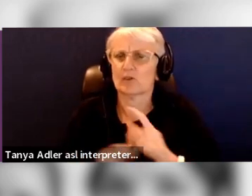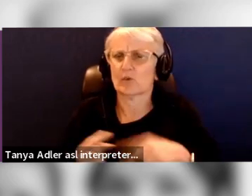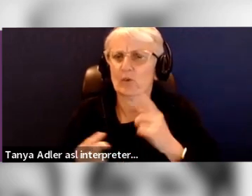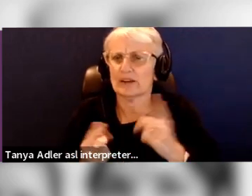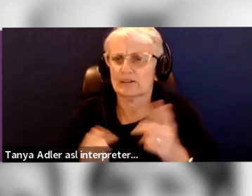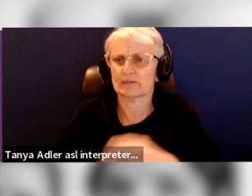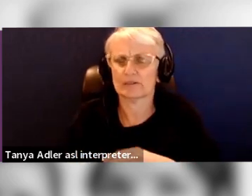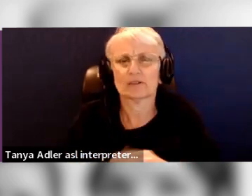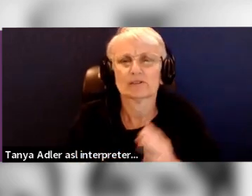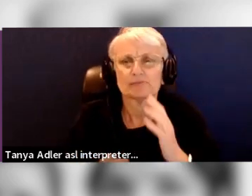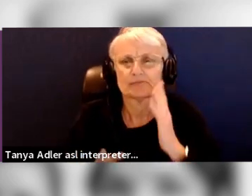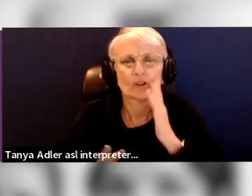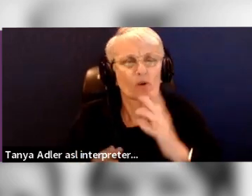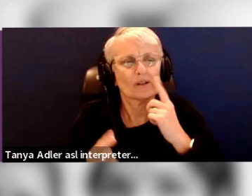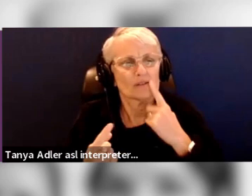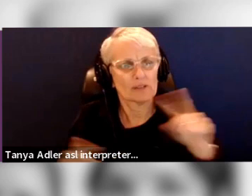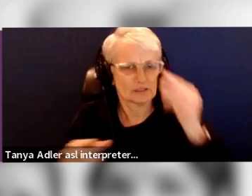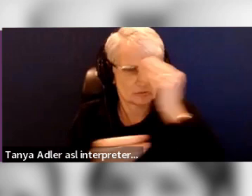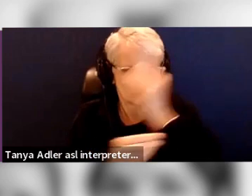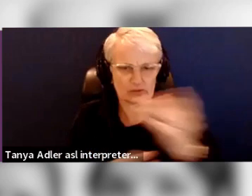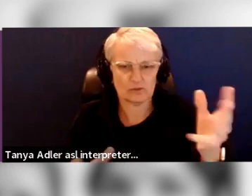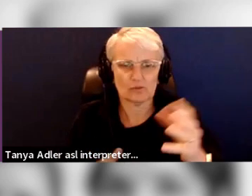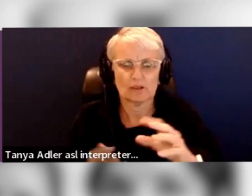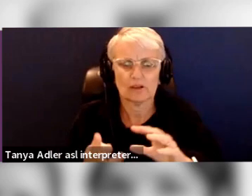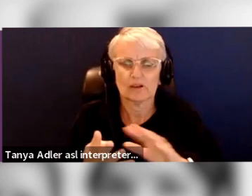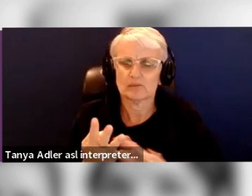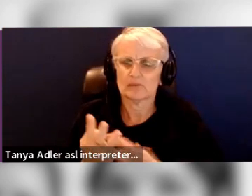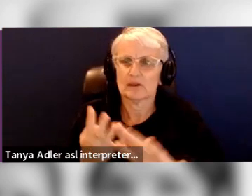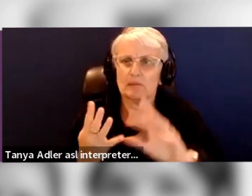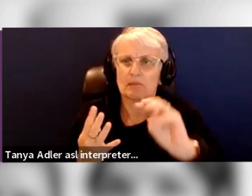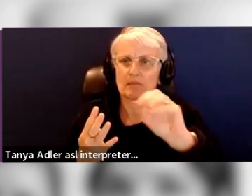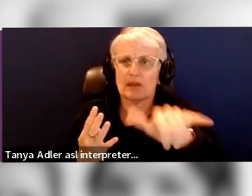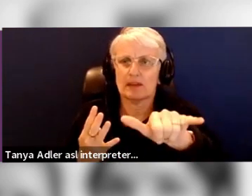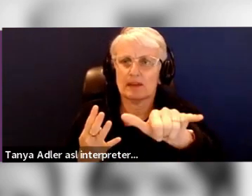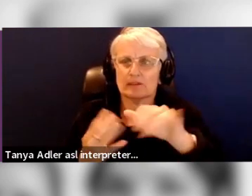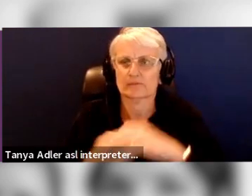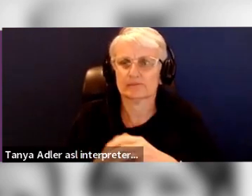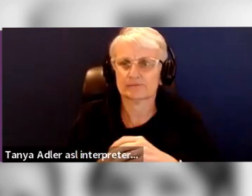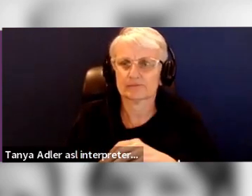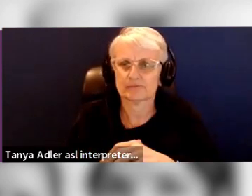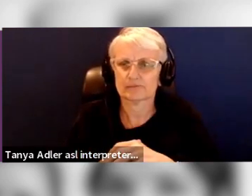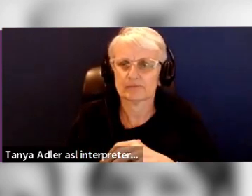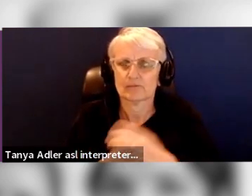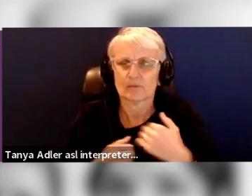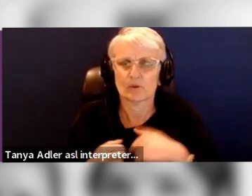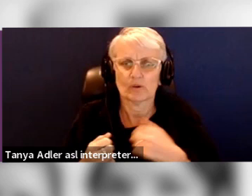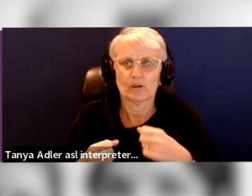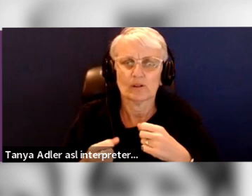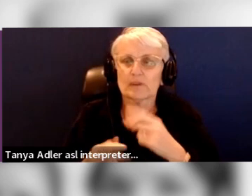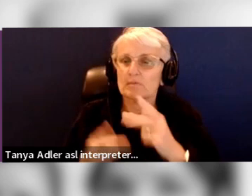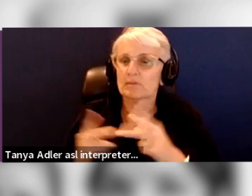fund recipients will be announced by late May. We are going to do our best to contact